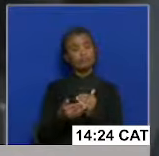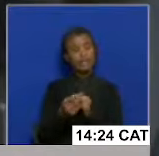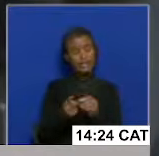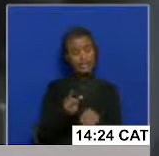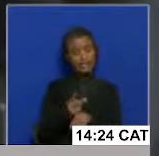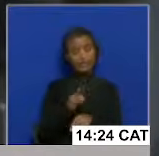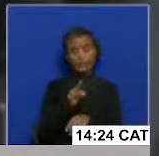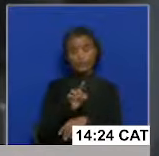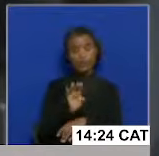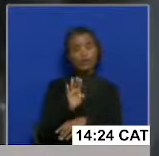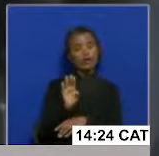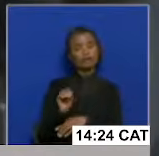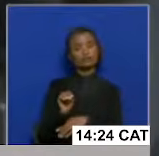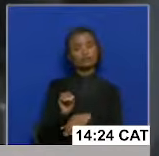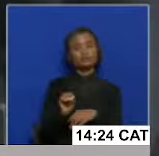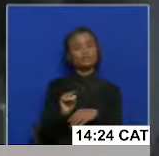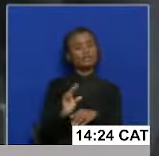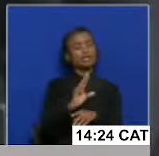DPP.